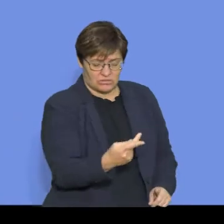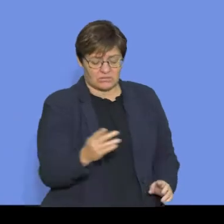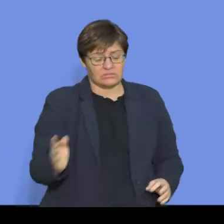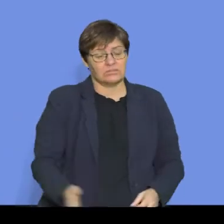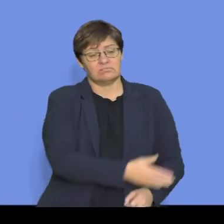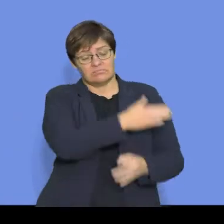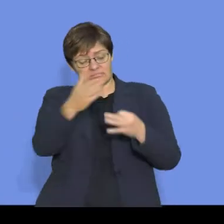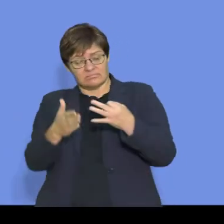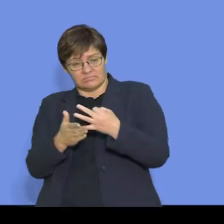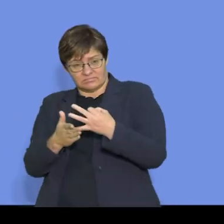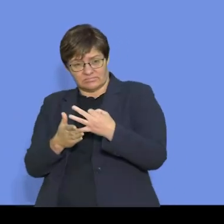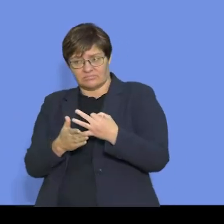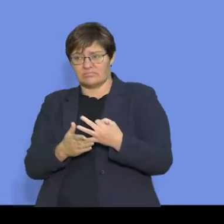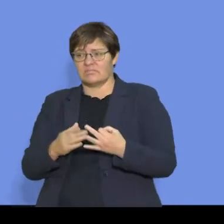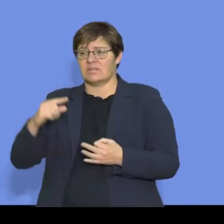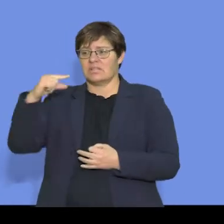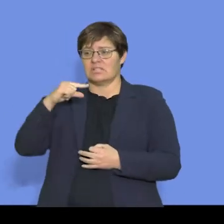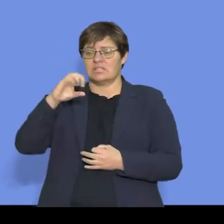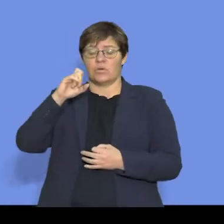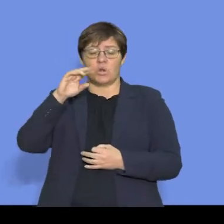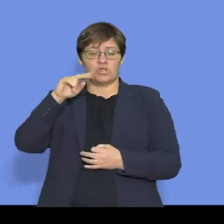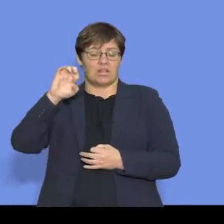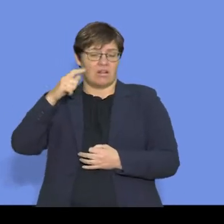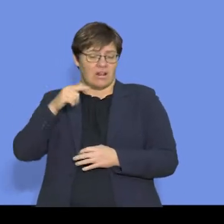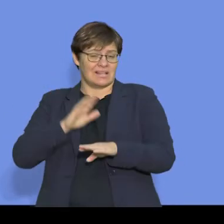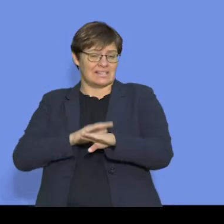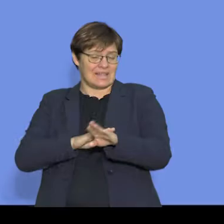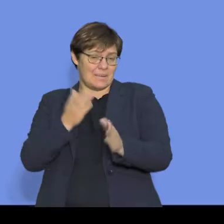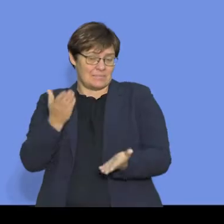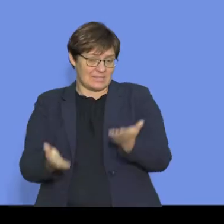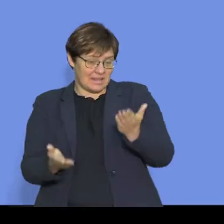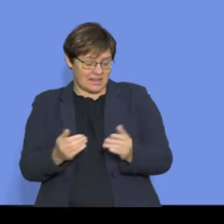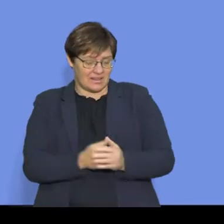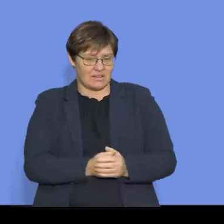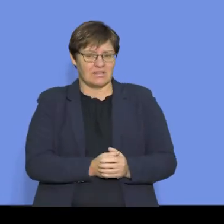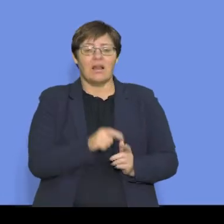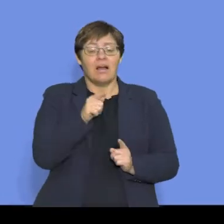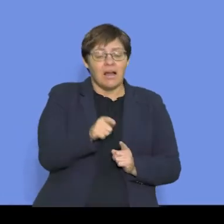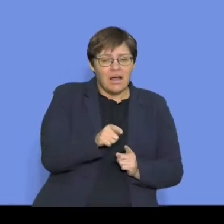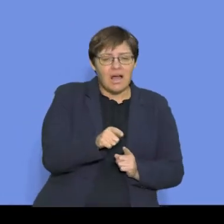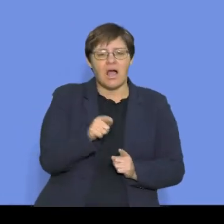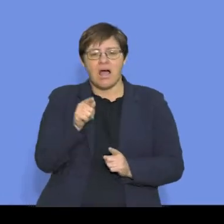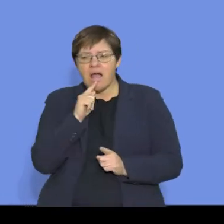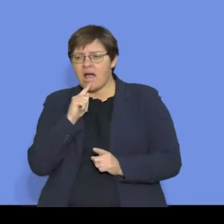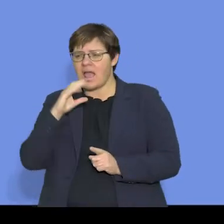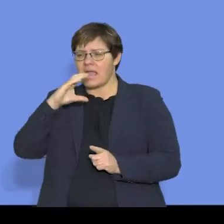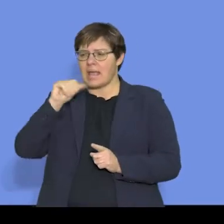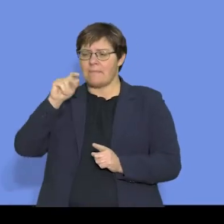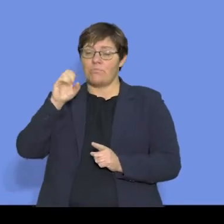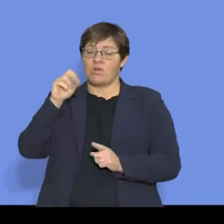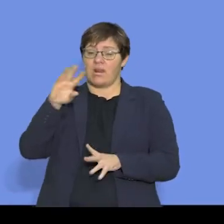we took a look at the geological time scale and how it illustrated the